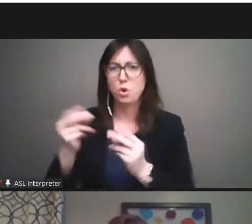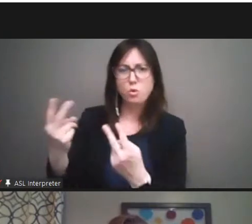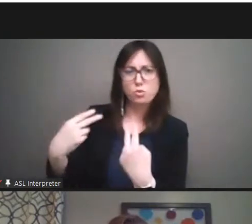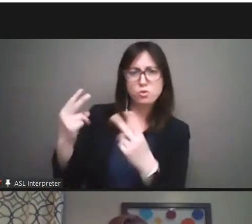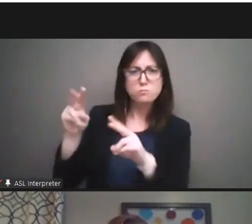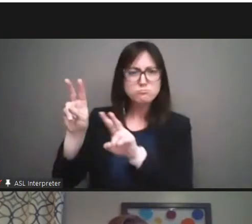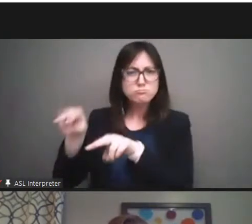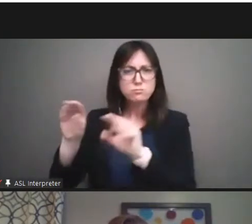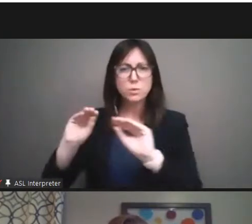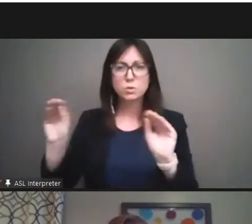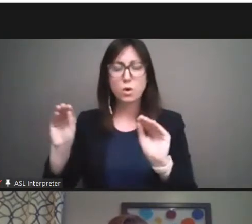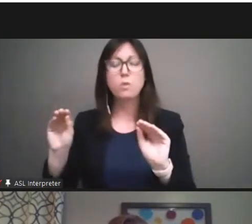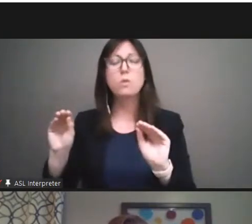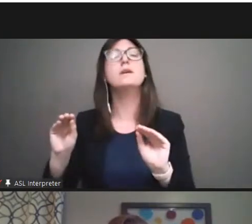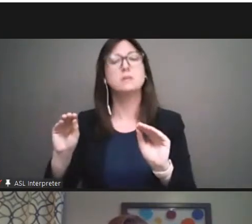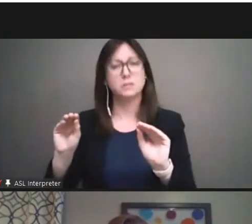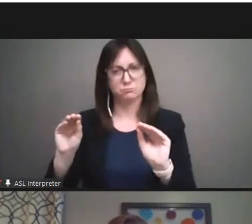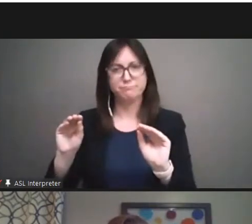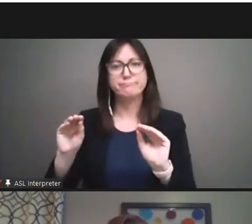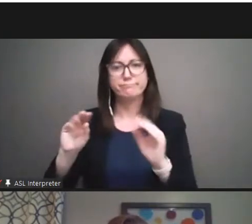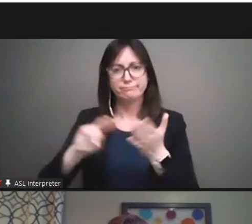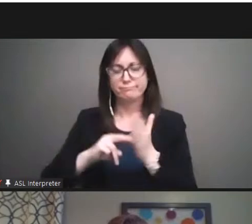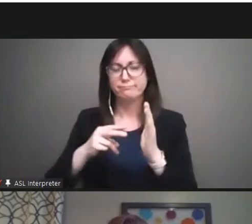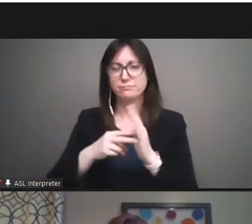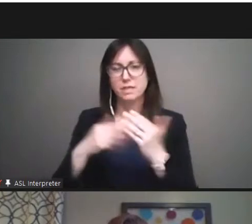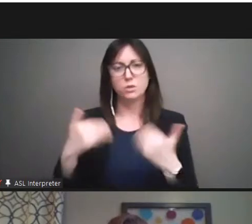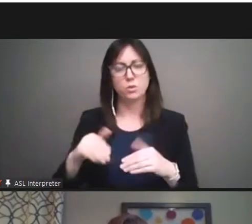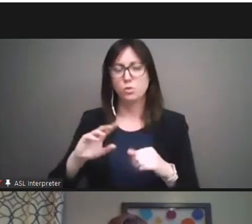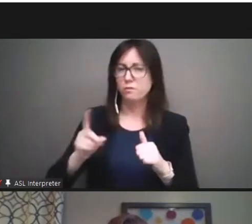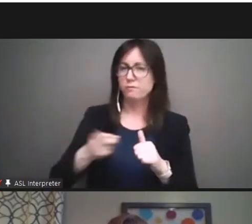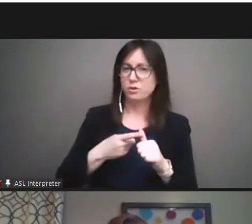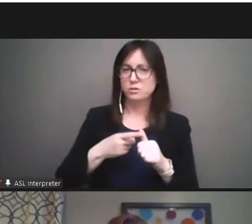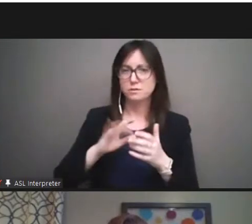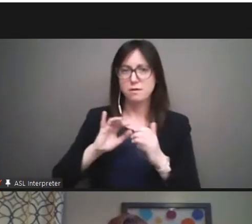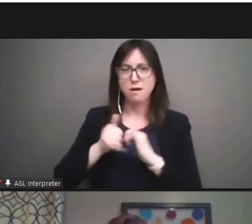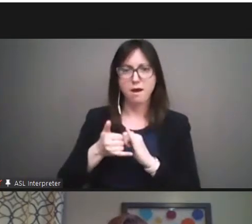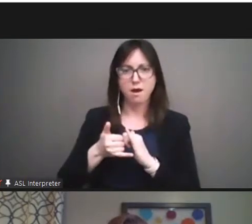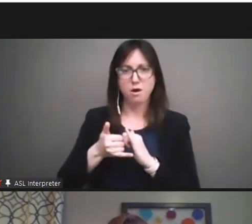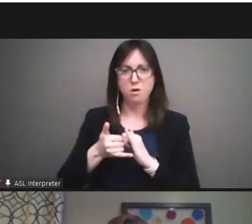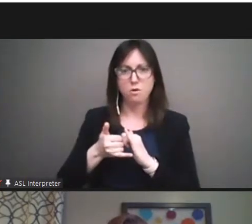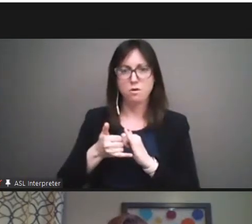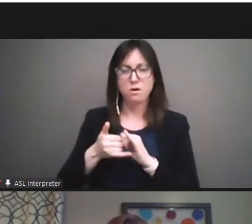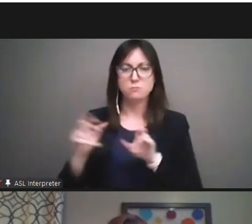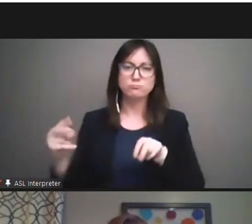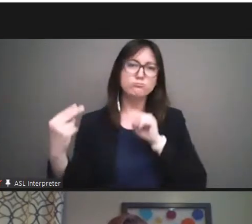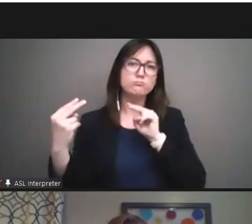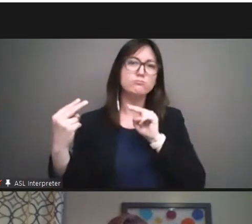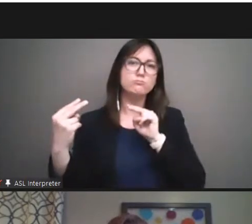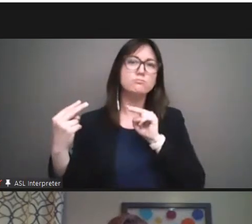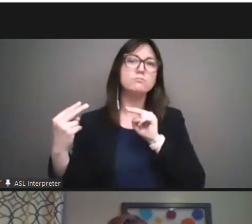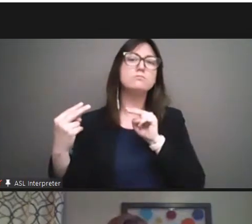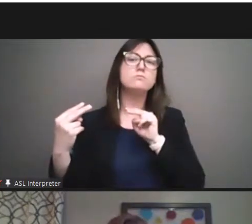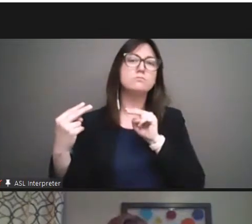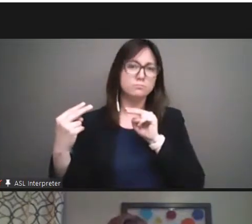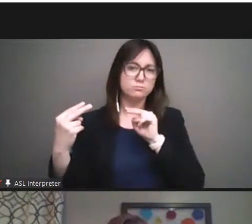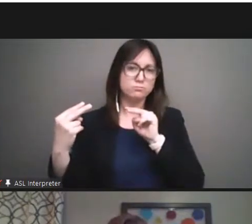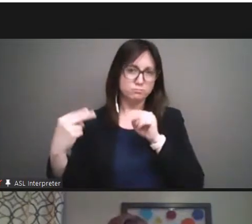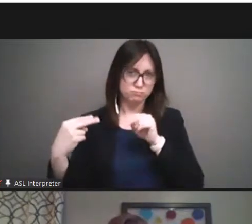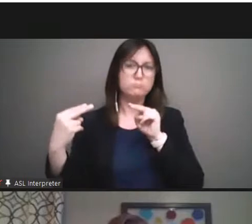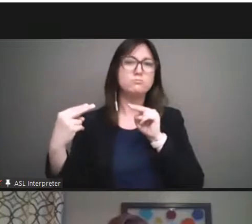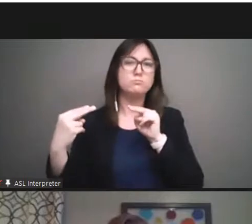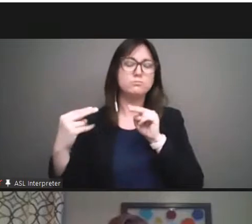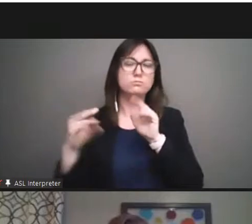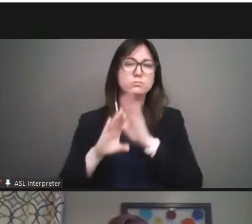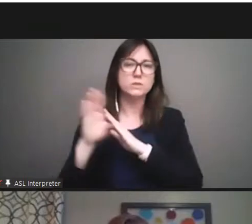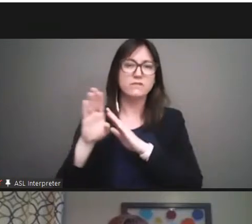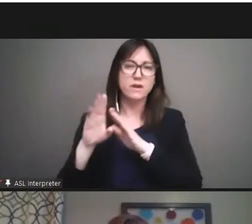first step that you're able to, begin building network of support, begin building a network